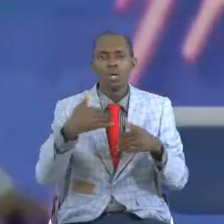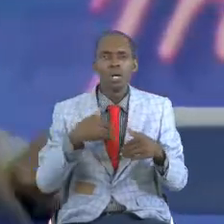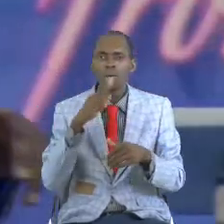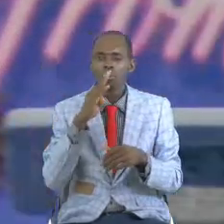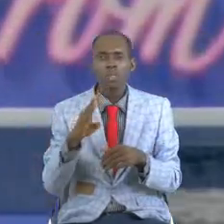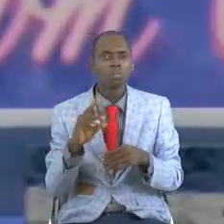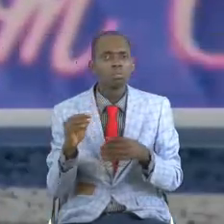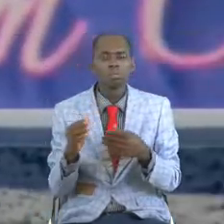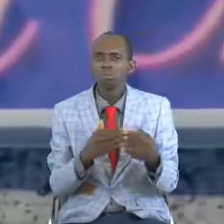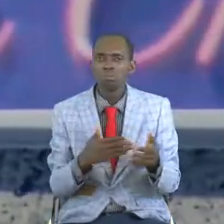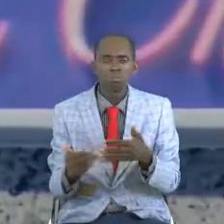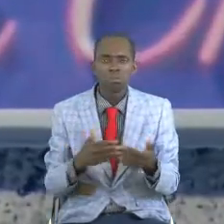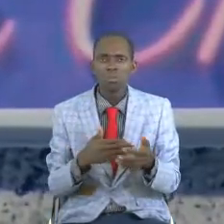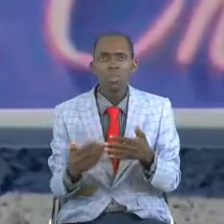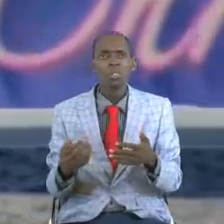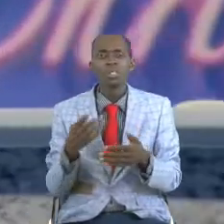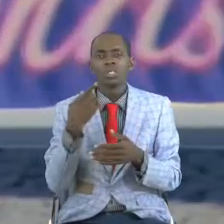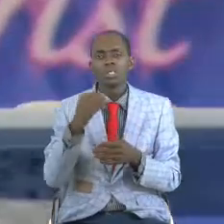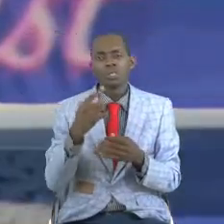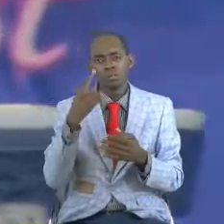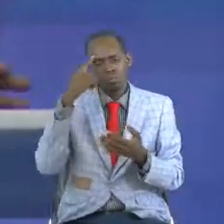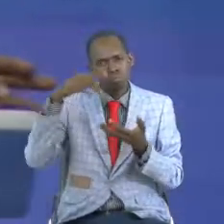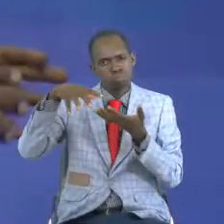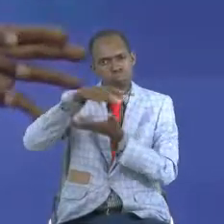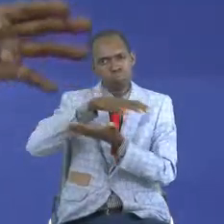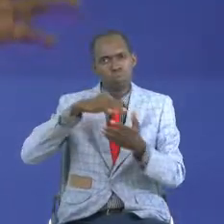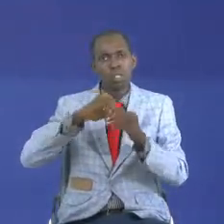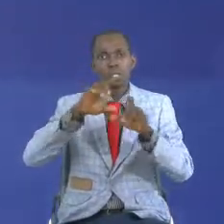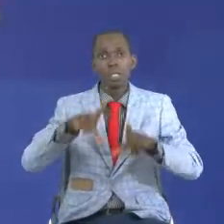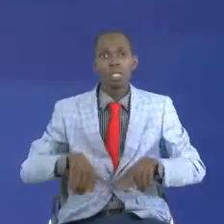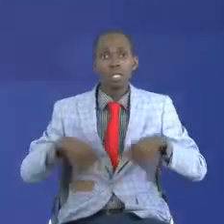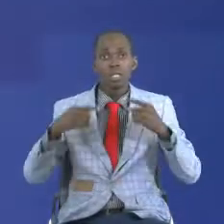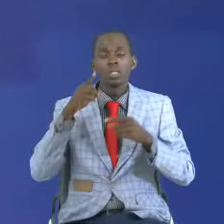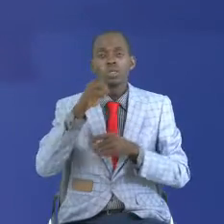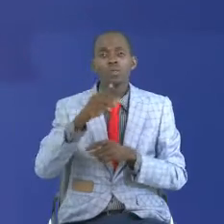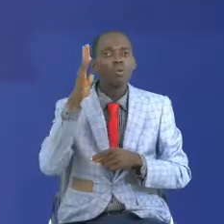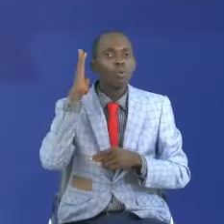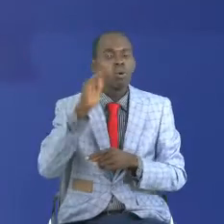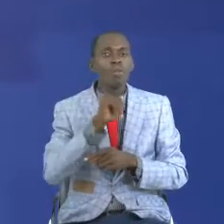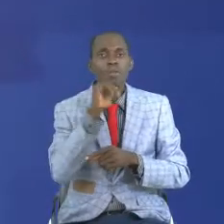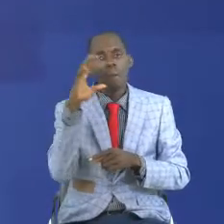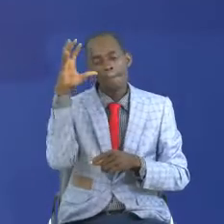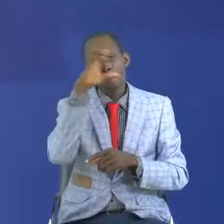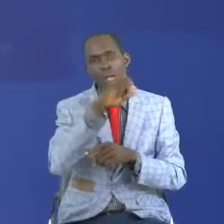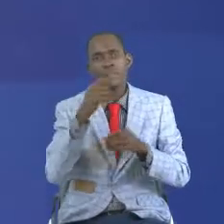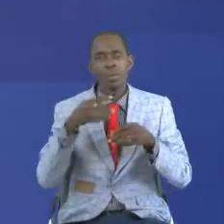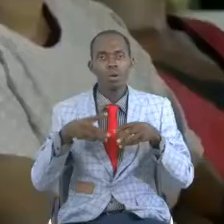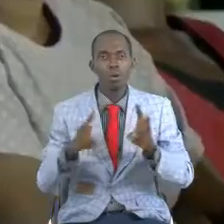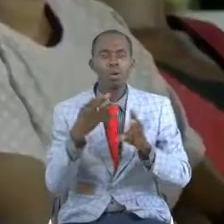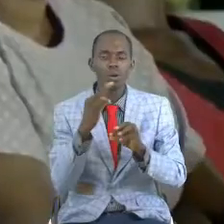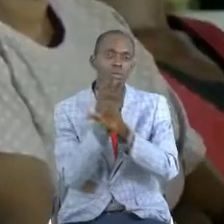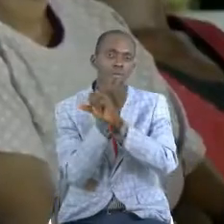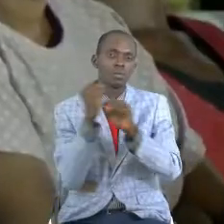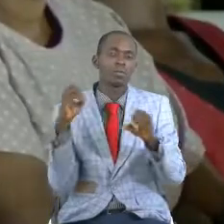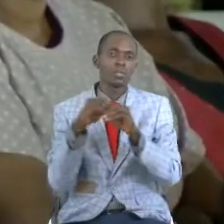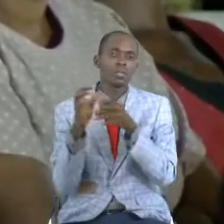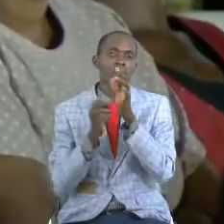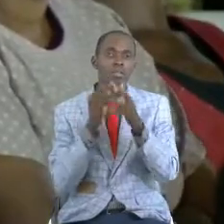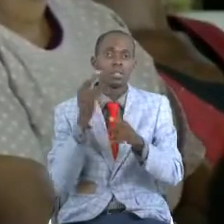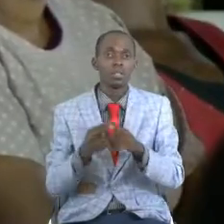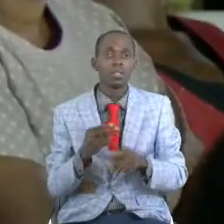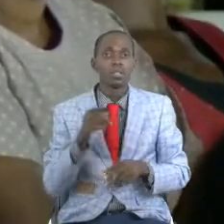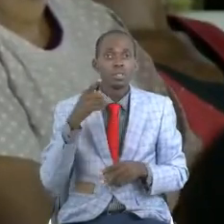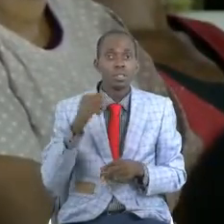no matter the confusion in your life, you will not miss the way of salvation. The ordained way of